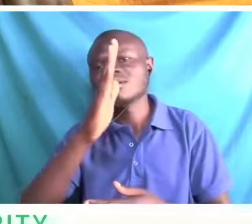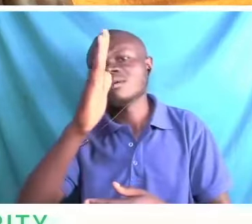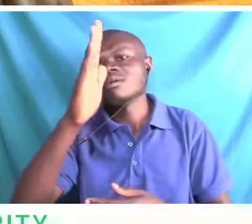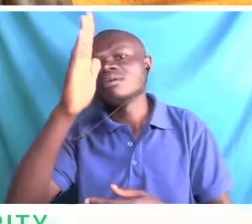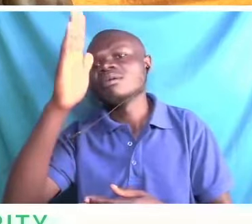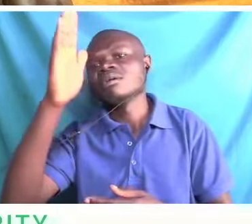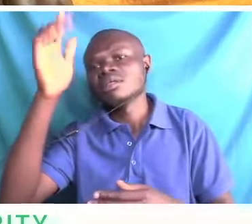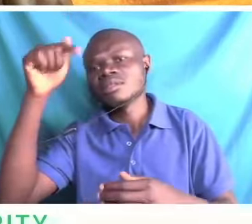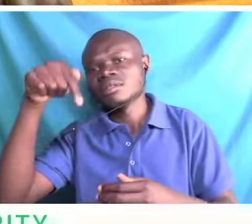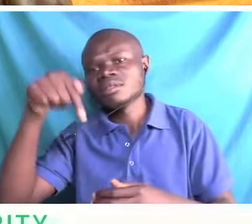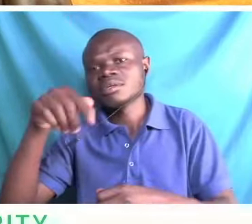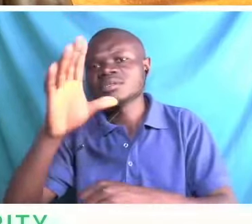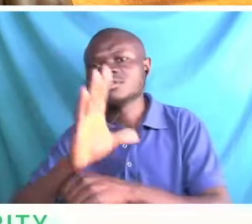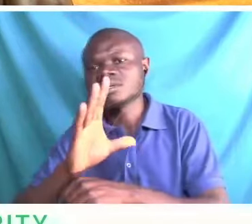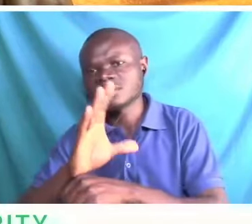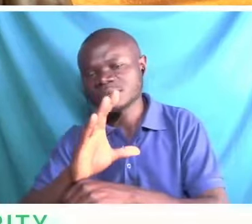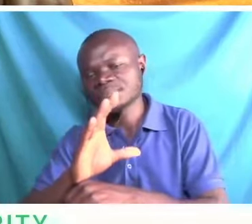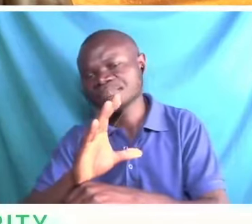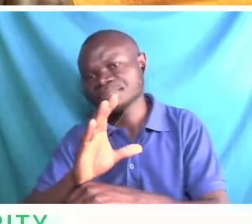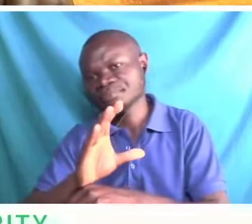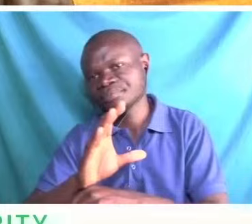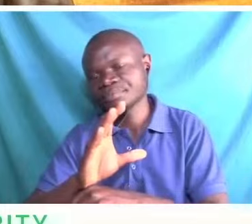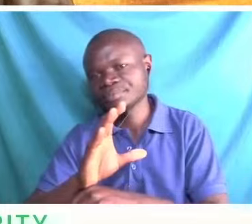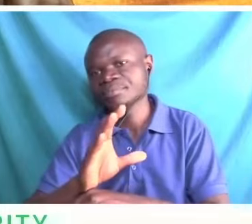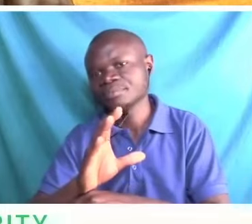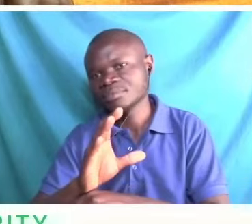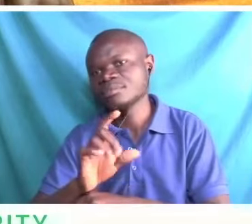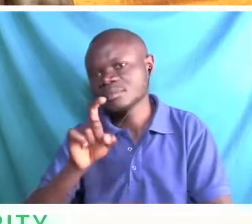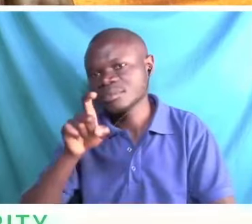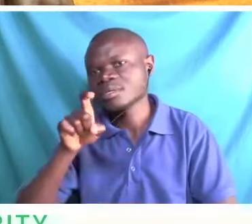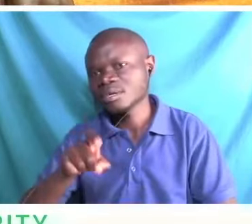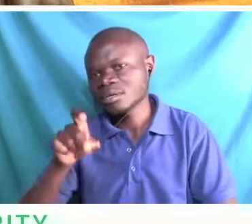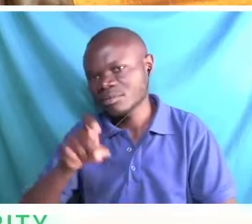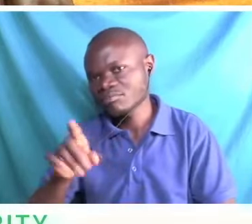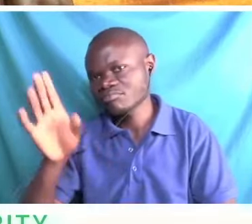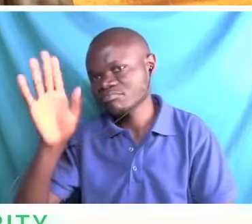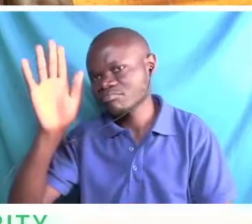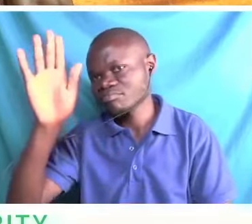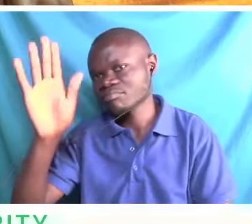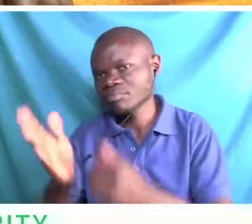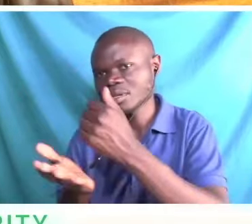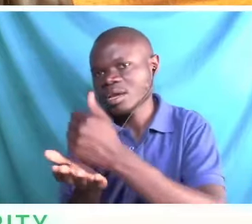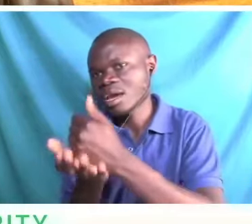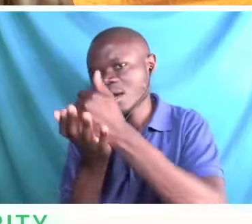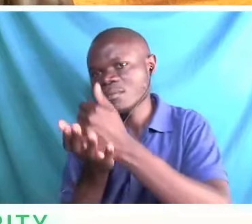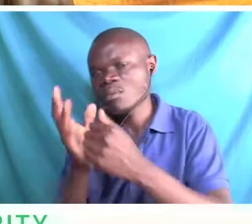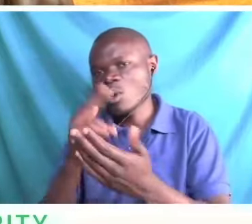house because I need your help. Holy Spirit,